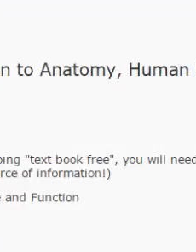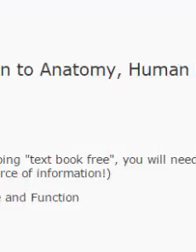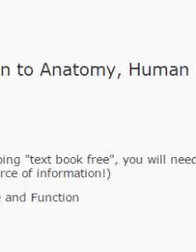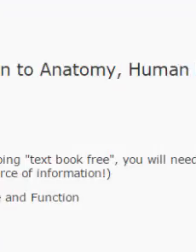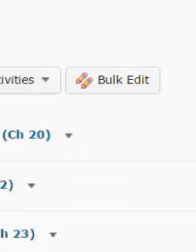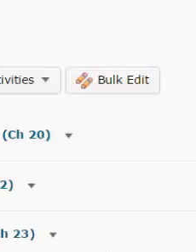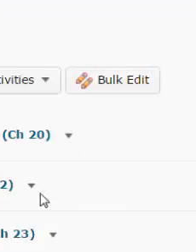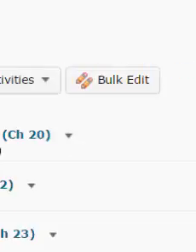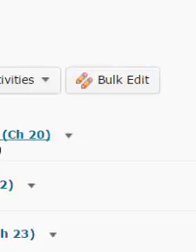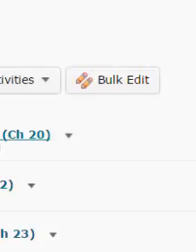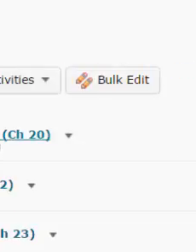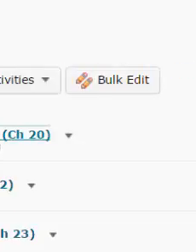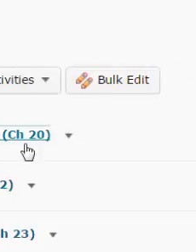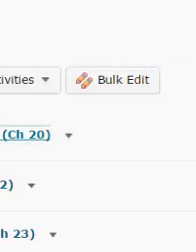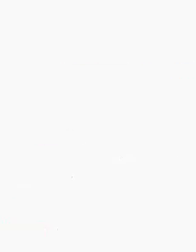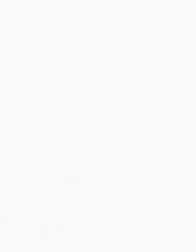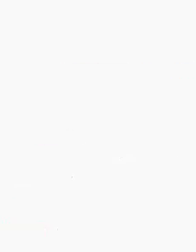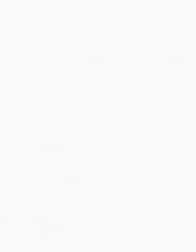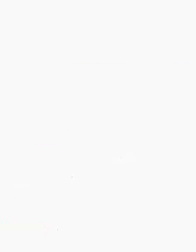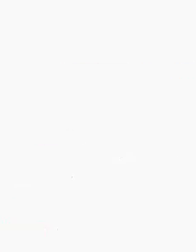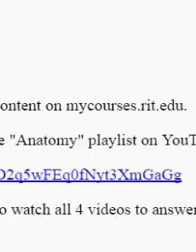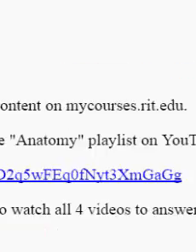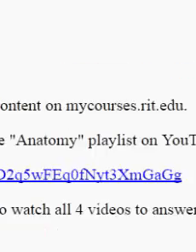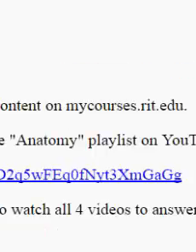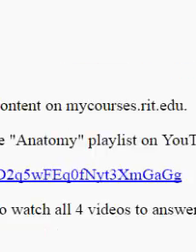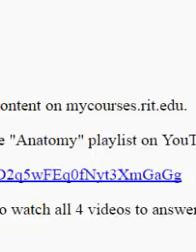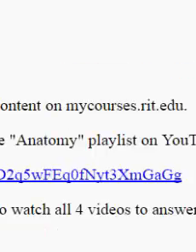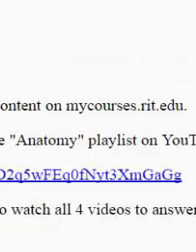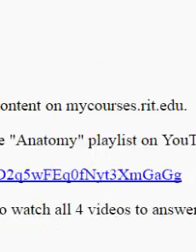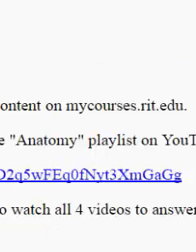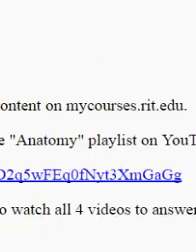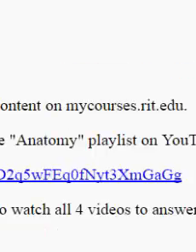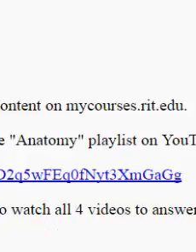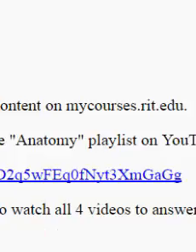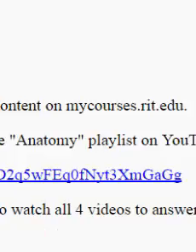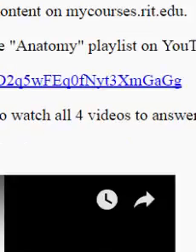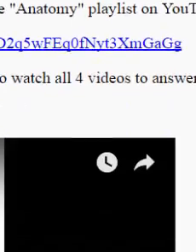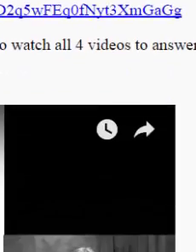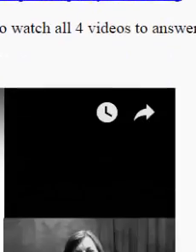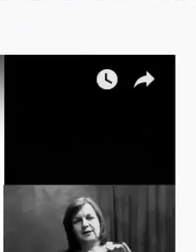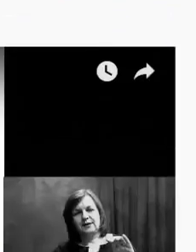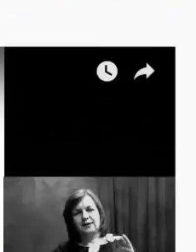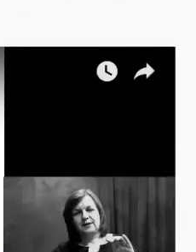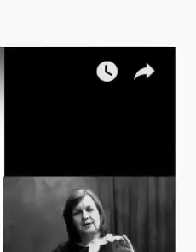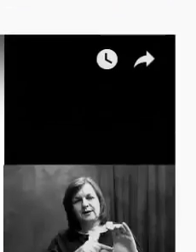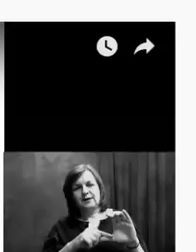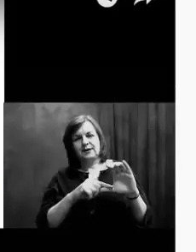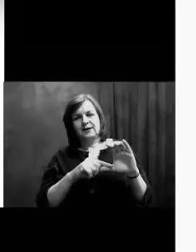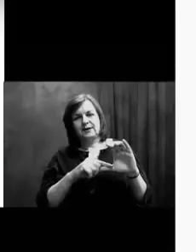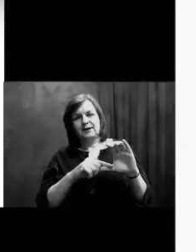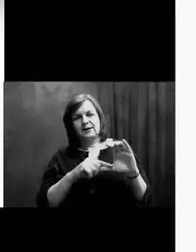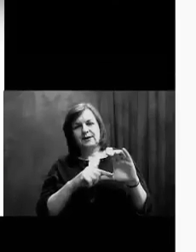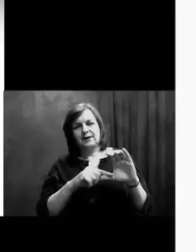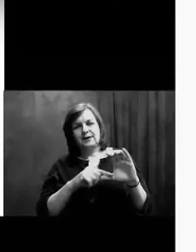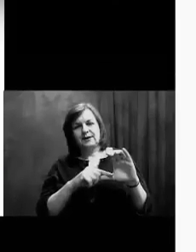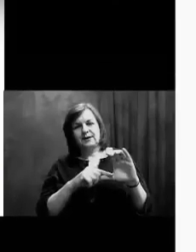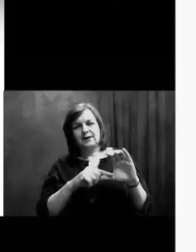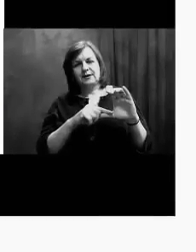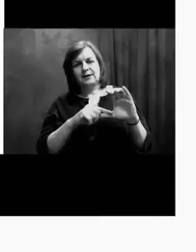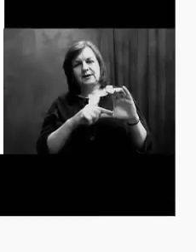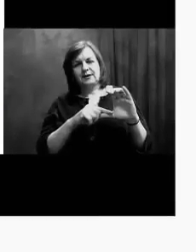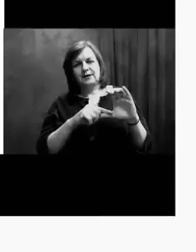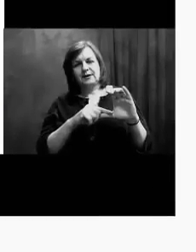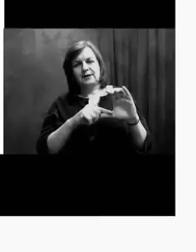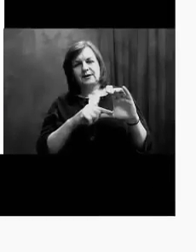gone through video page for chapter 20, what other information do you think you need? What else do you need to review?